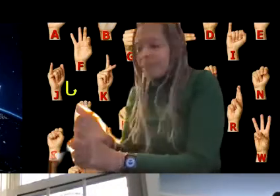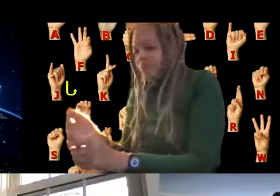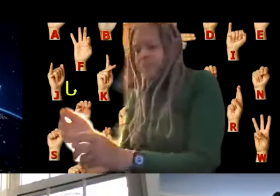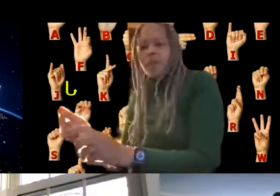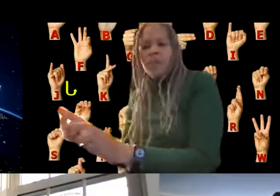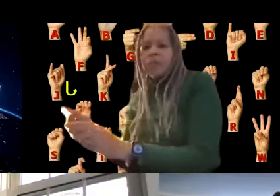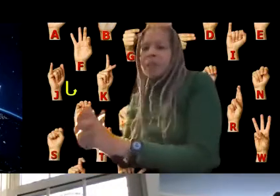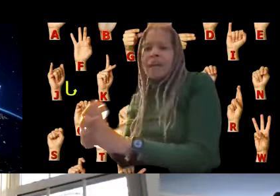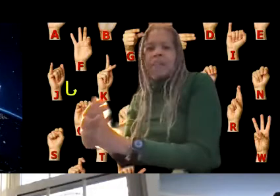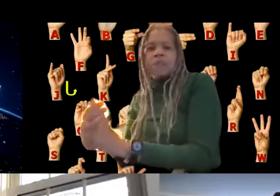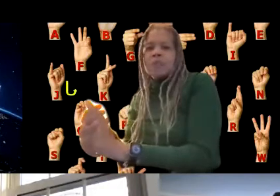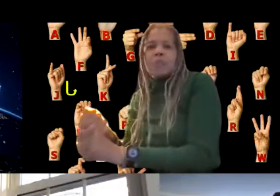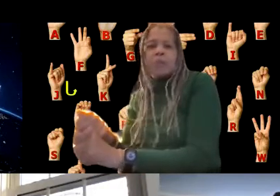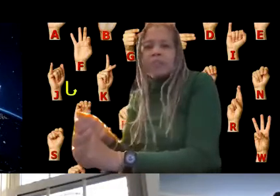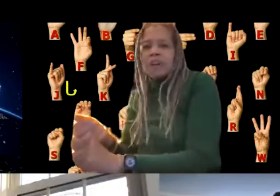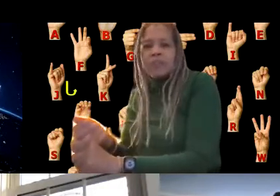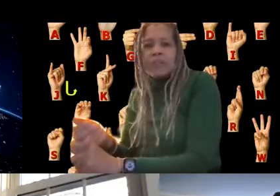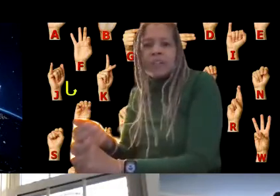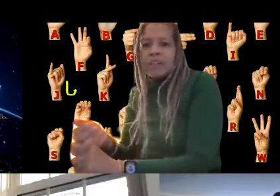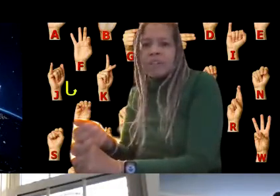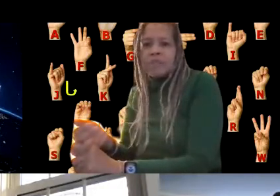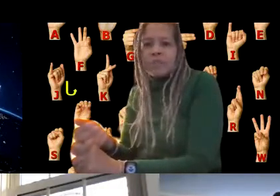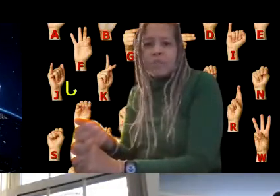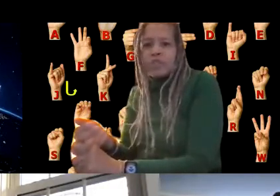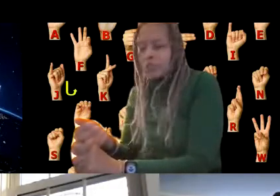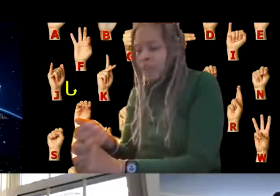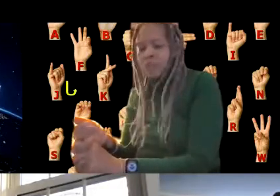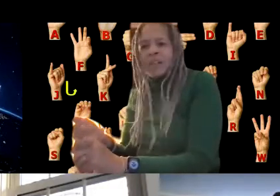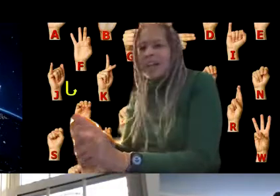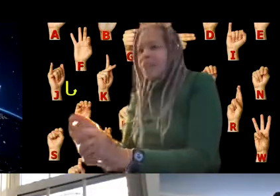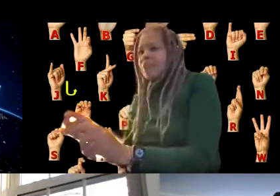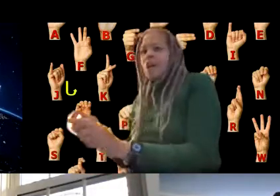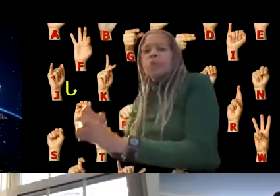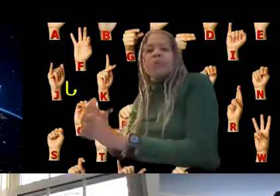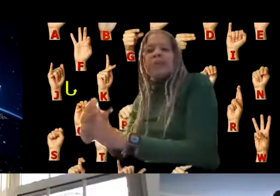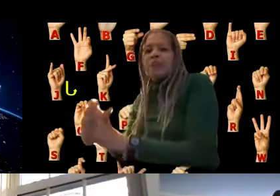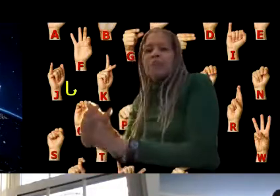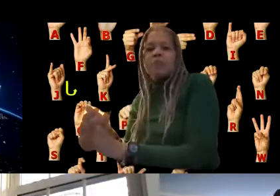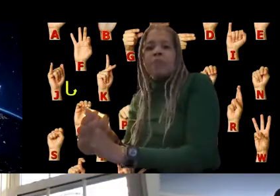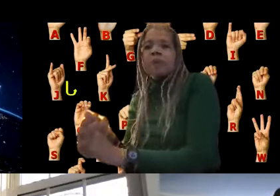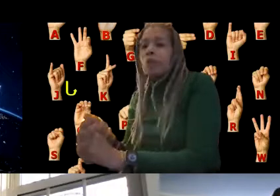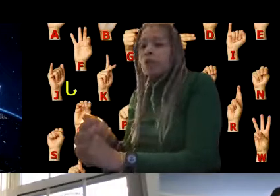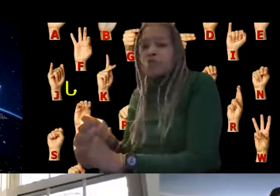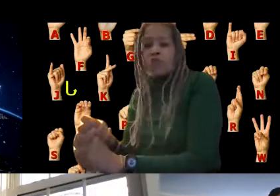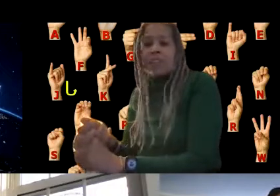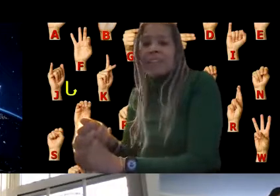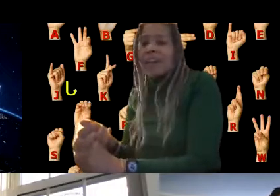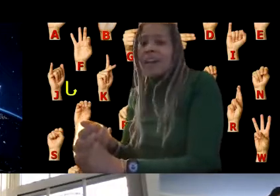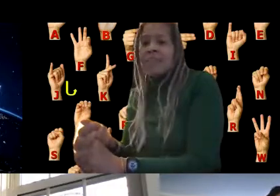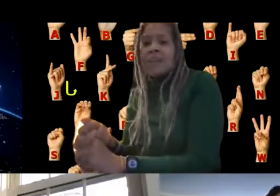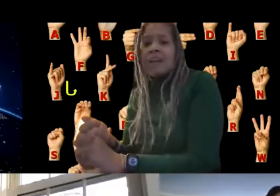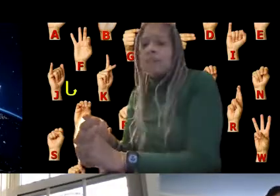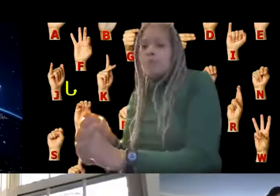had. We would not have as many people that are hungry and food insecure as we have. We would not have the number of people who are